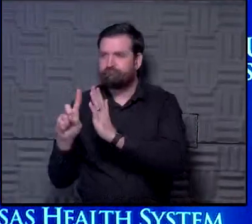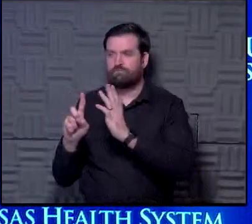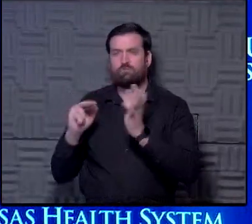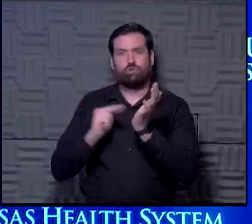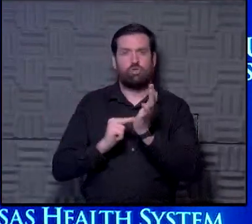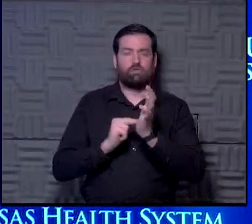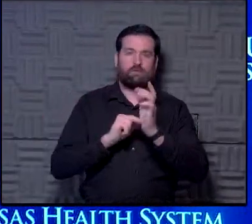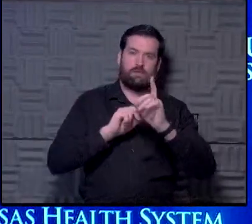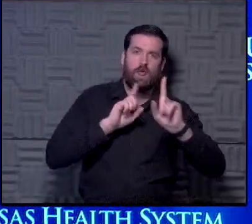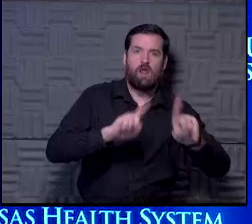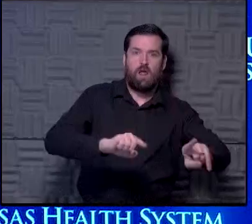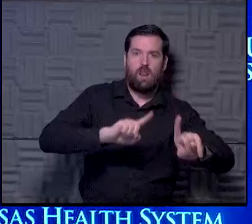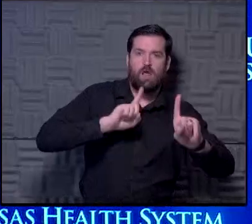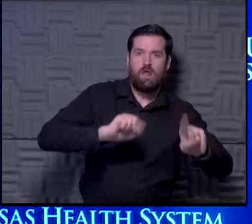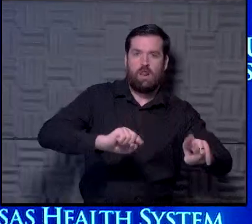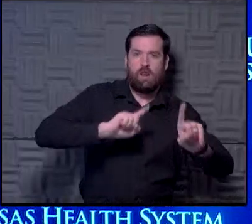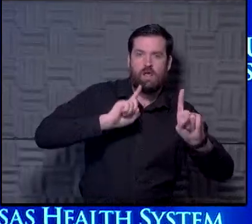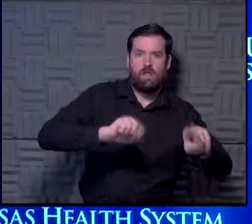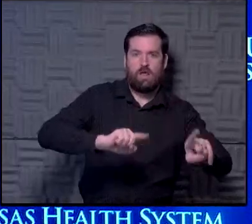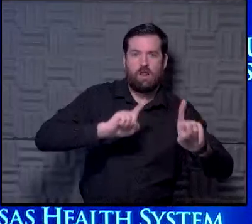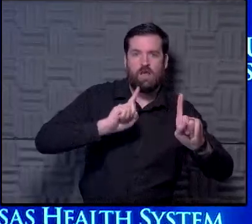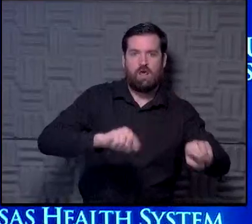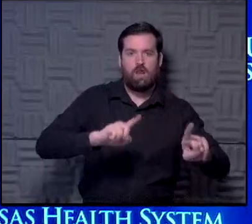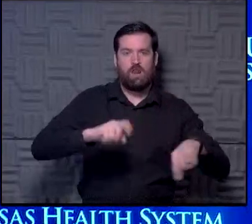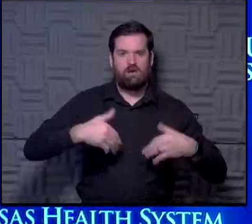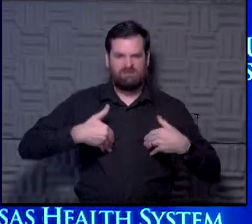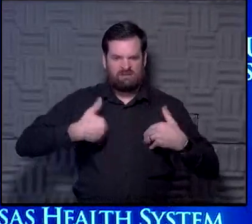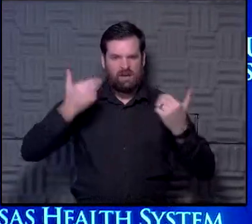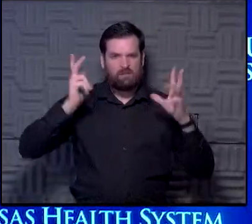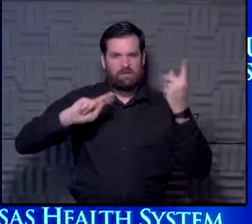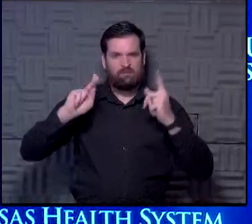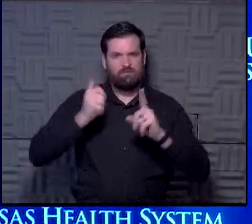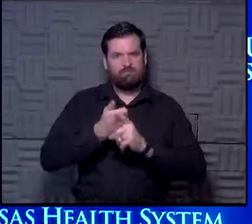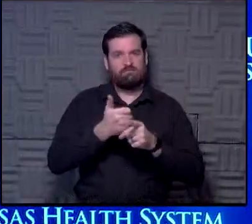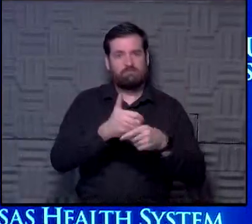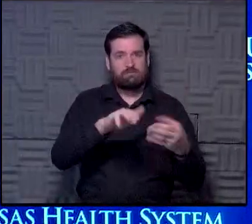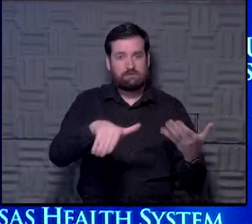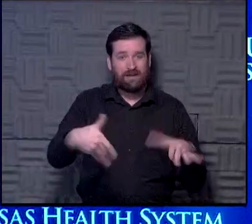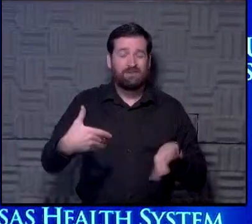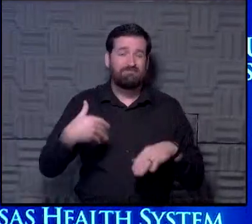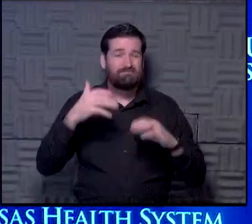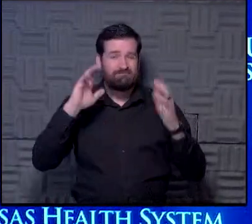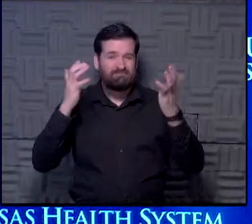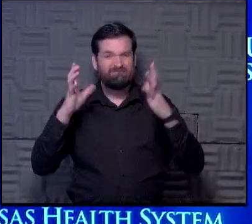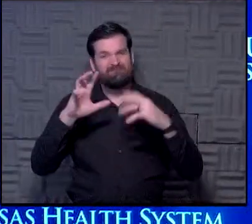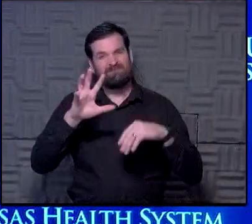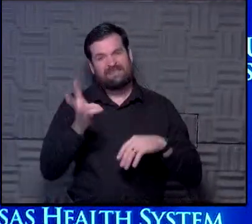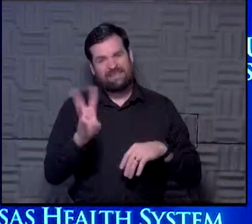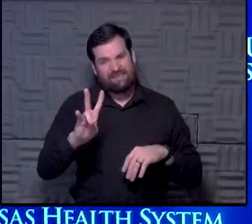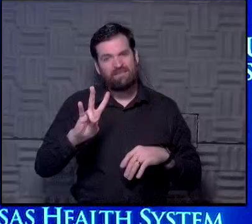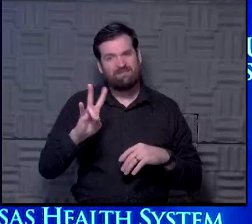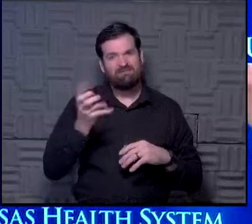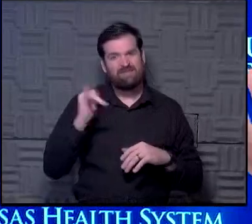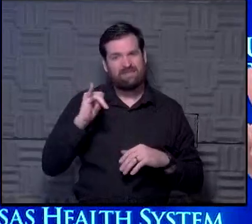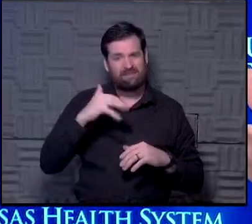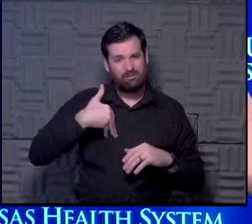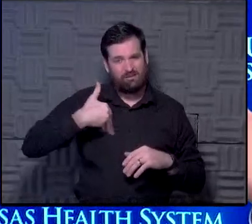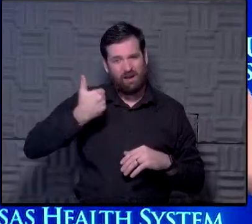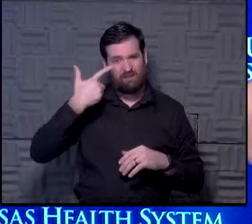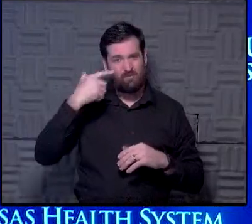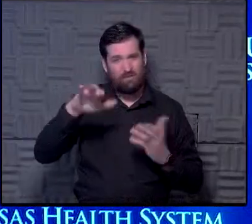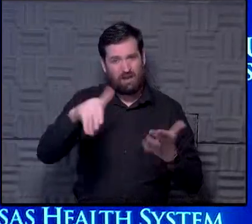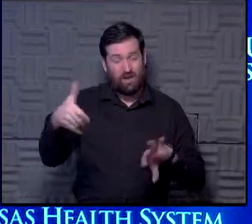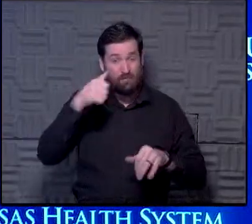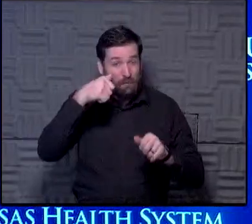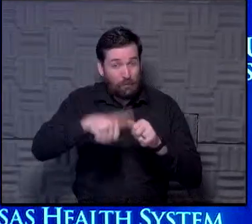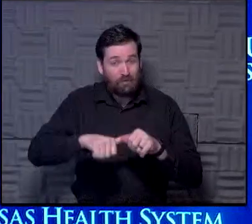are there on an ongoing fashion. So when these young people die, and again, our relative age is 67, that's still pretty young to be dying. Remember,